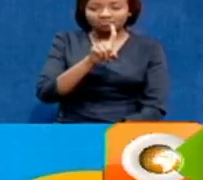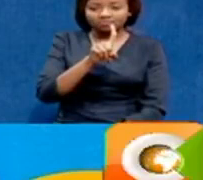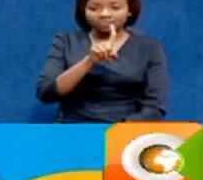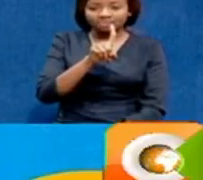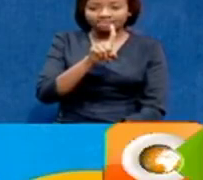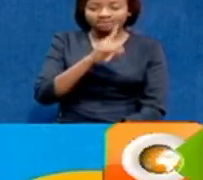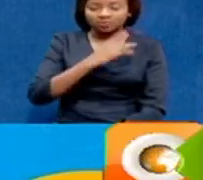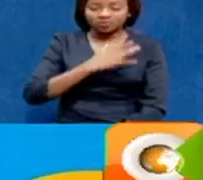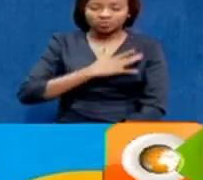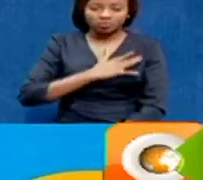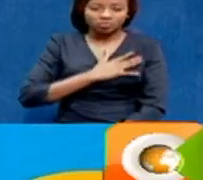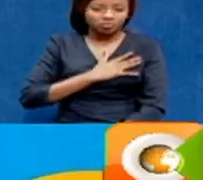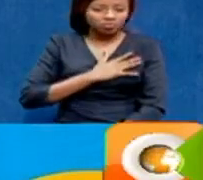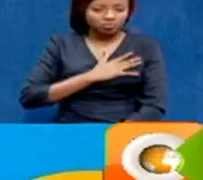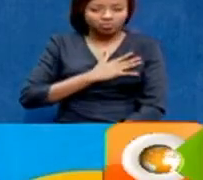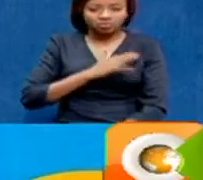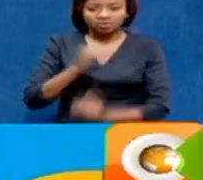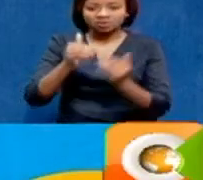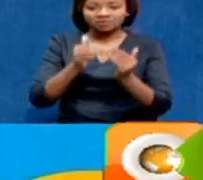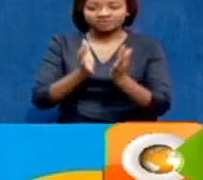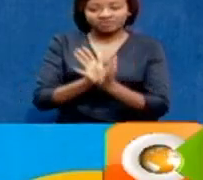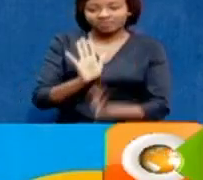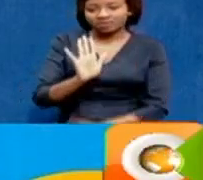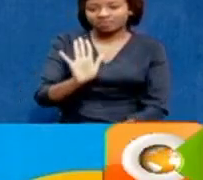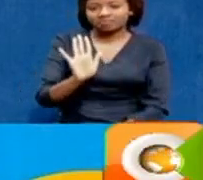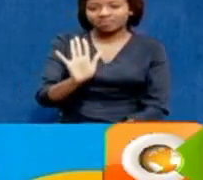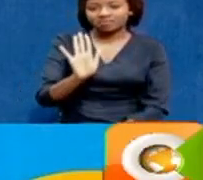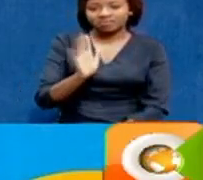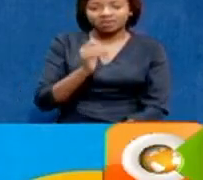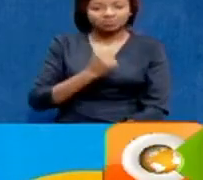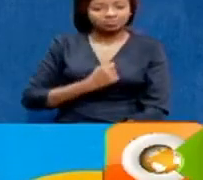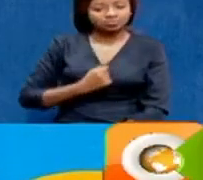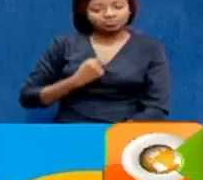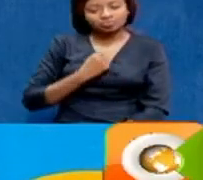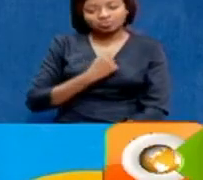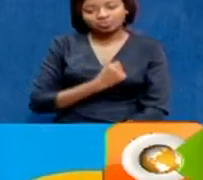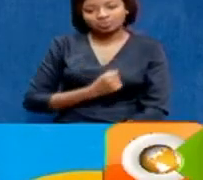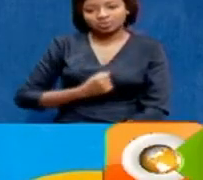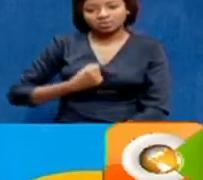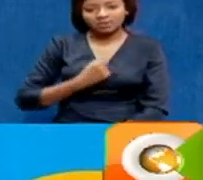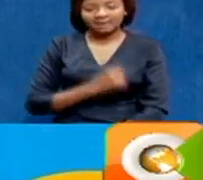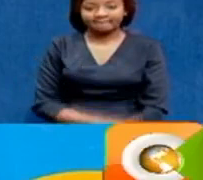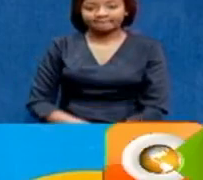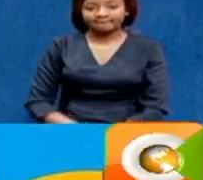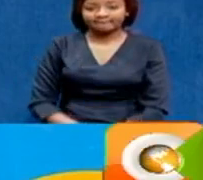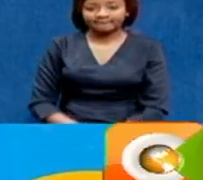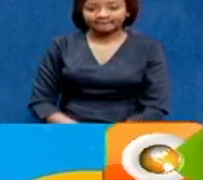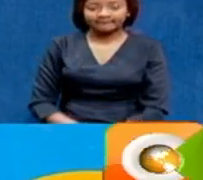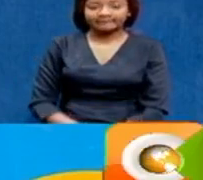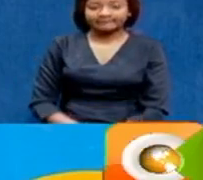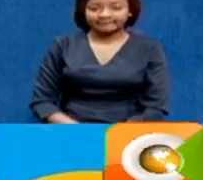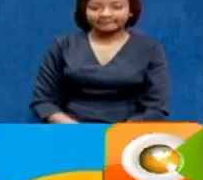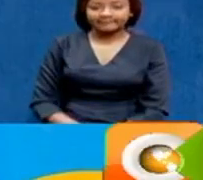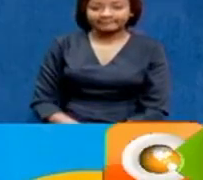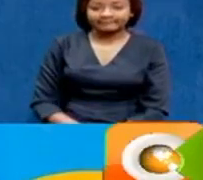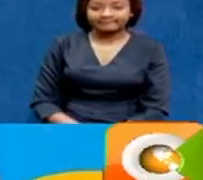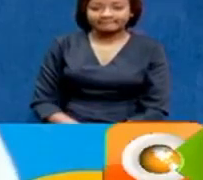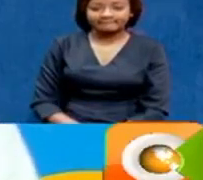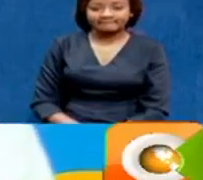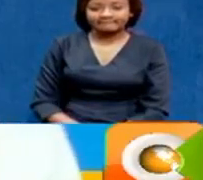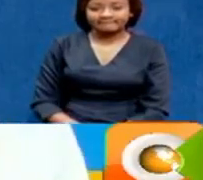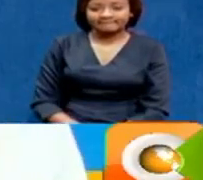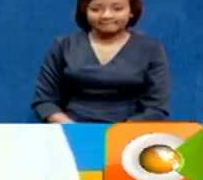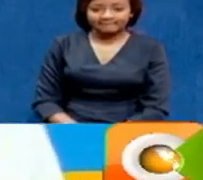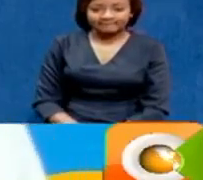Our hearts go out to the family and friends during this time of grief. Accept our sincere